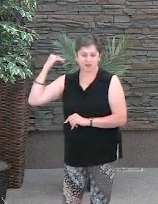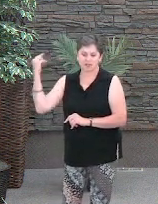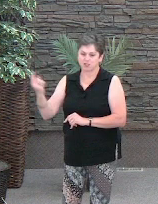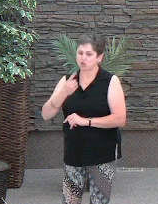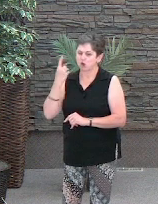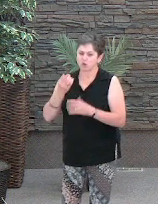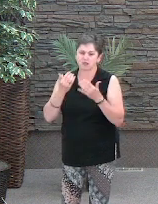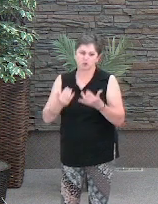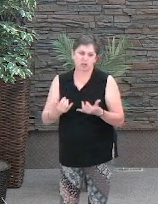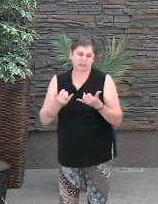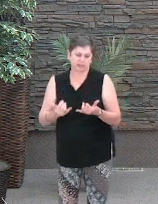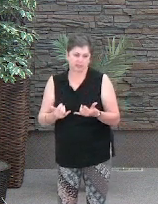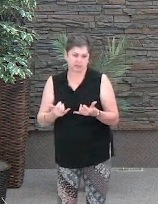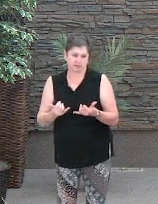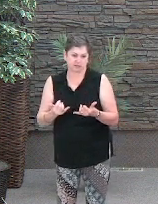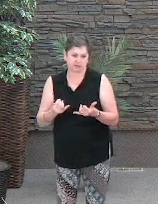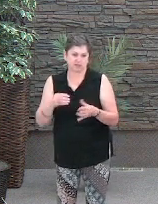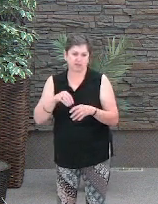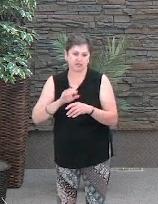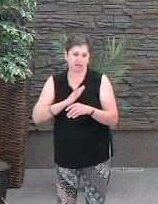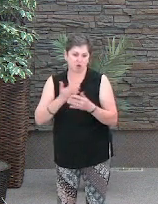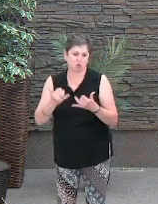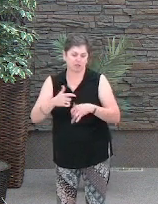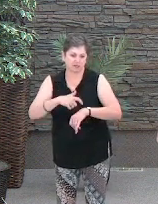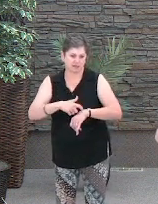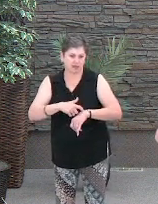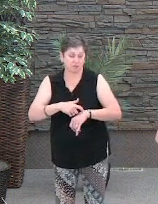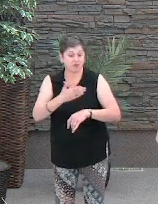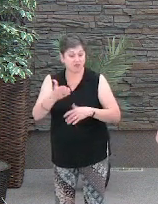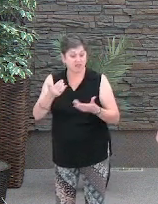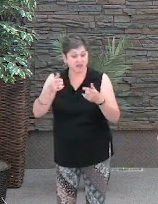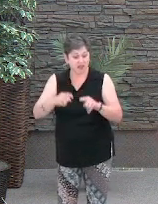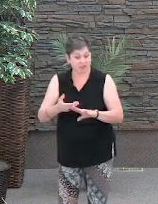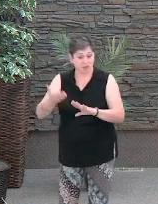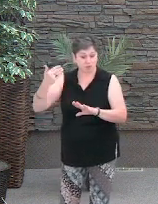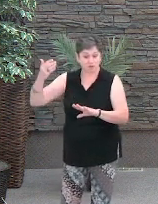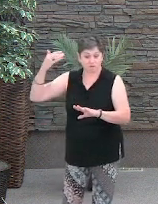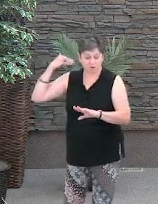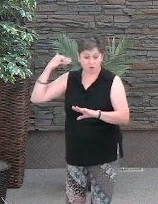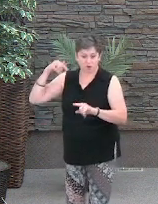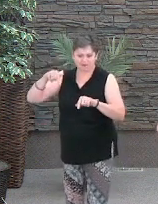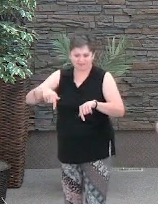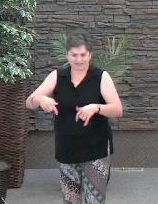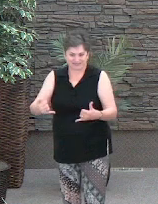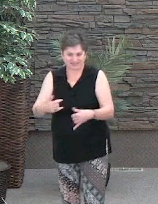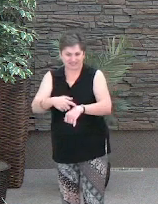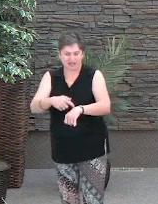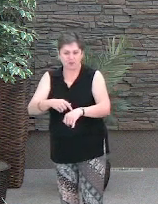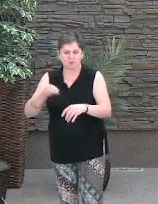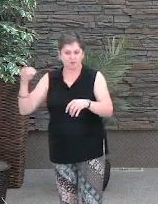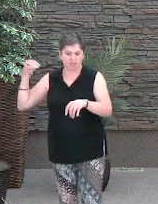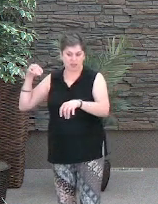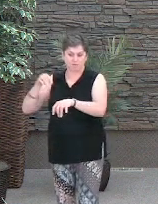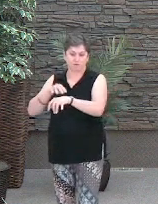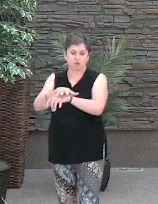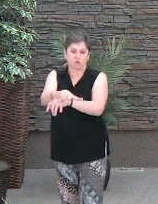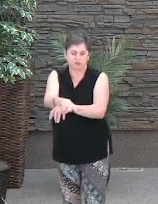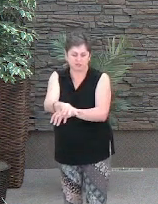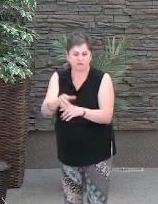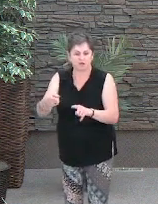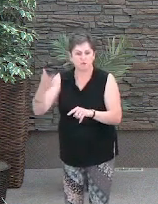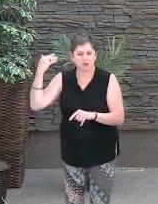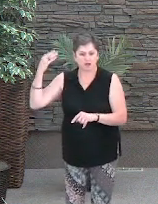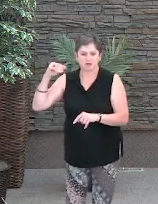always present in our present. The things that have come before this present moment, the influences that have come before,